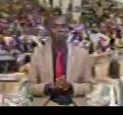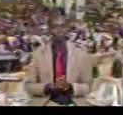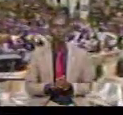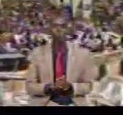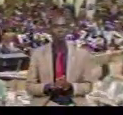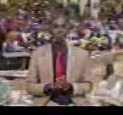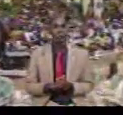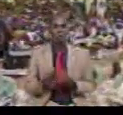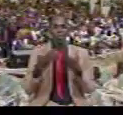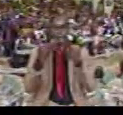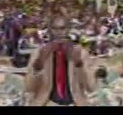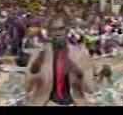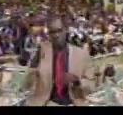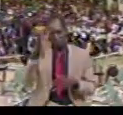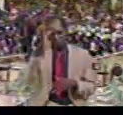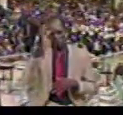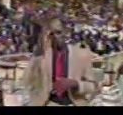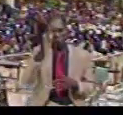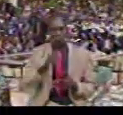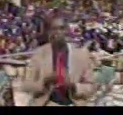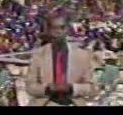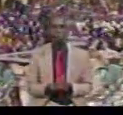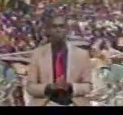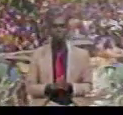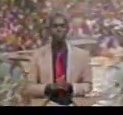Thank you, Papa.